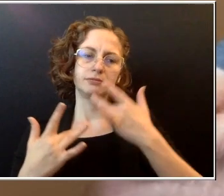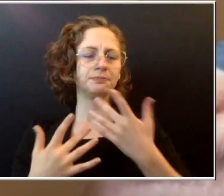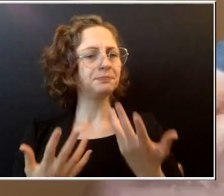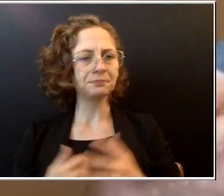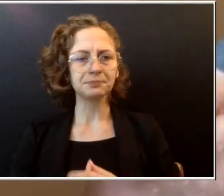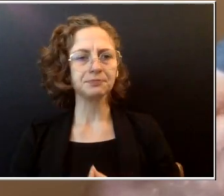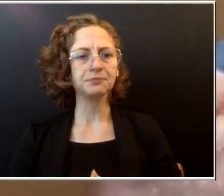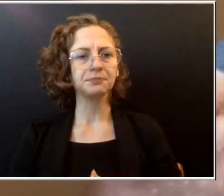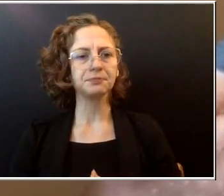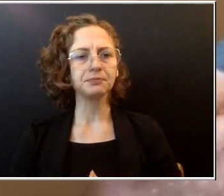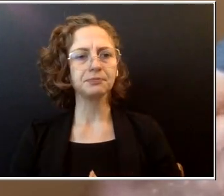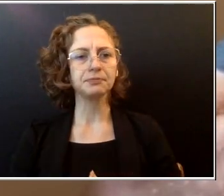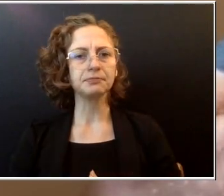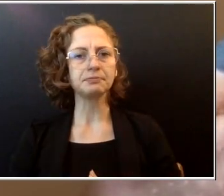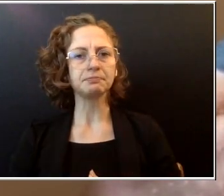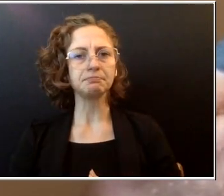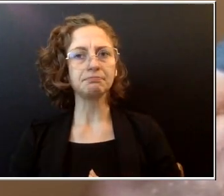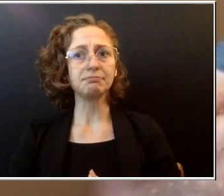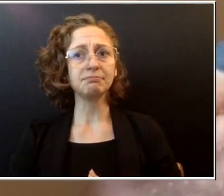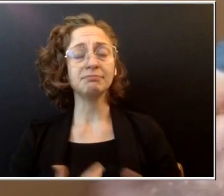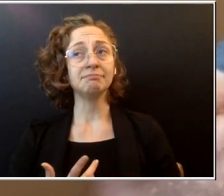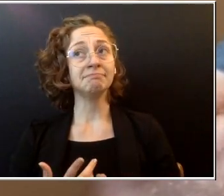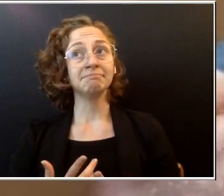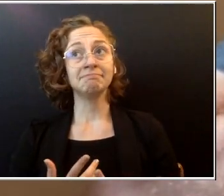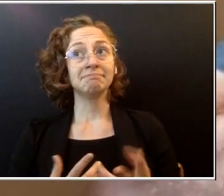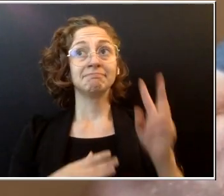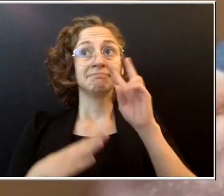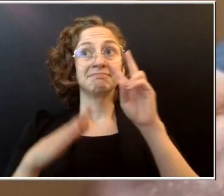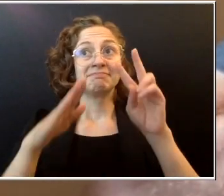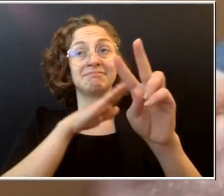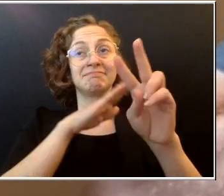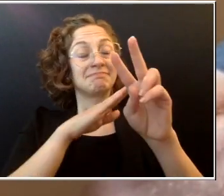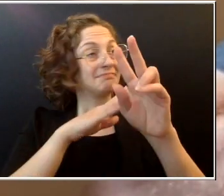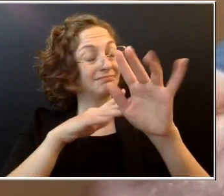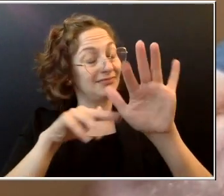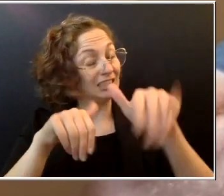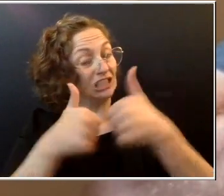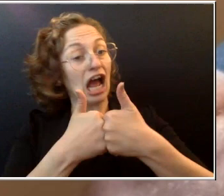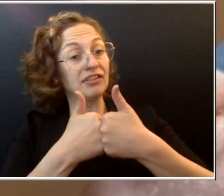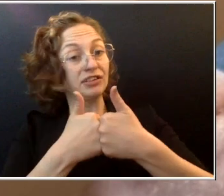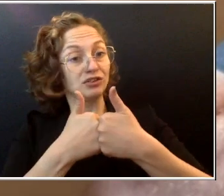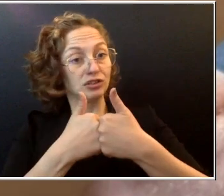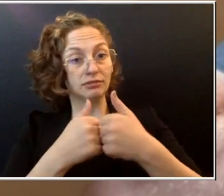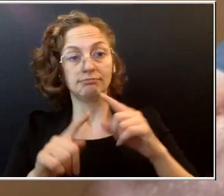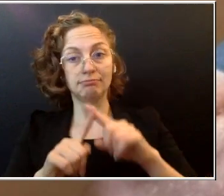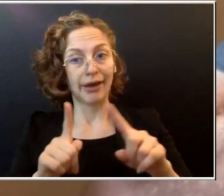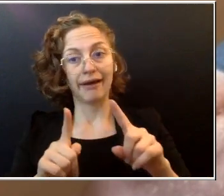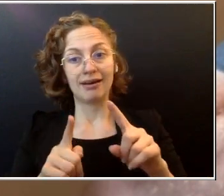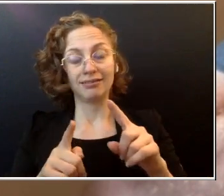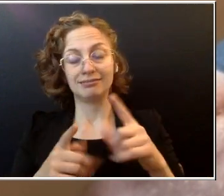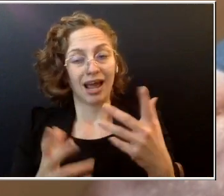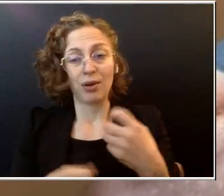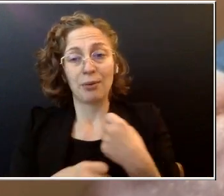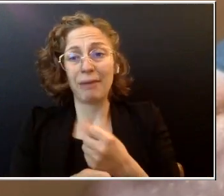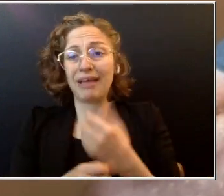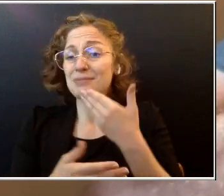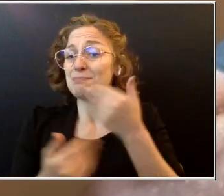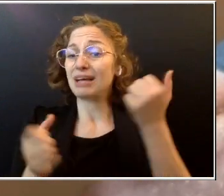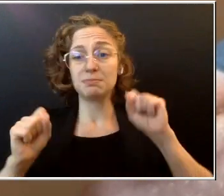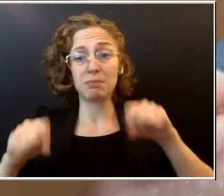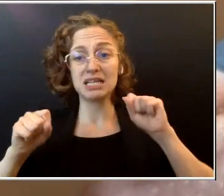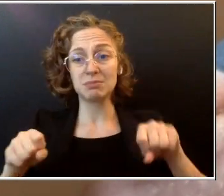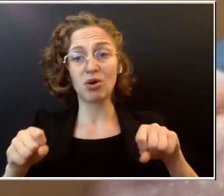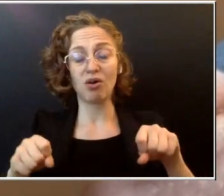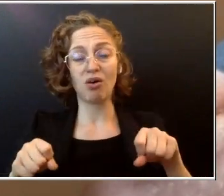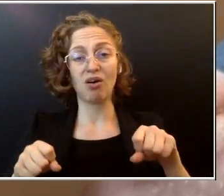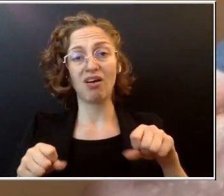It was a daunting task ahead of me, so I just had to do what I could to make the best of it. And, it was very back and forth, which was tough